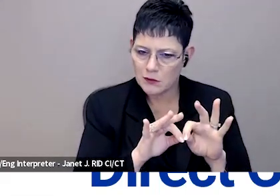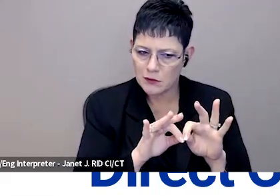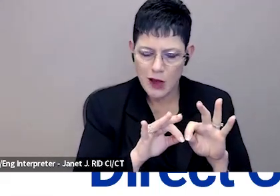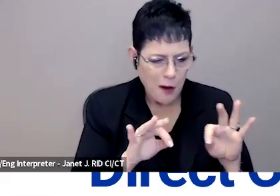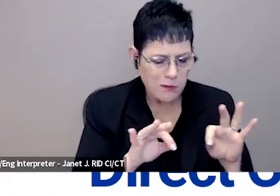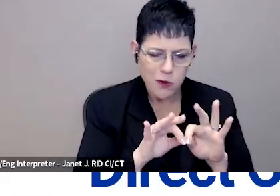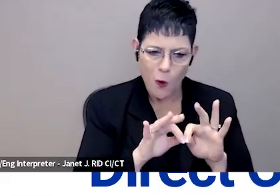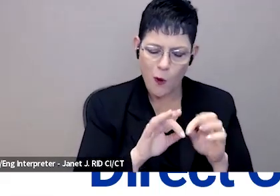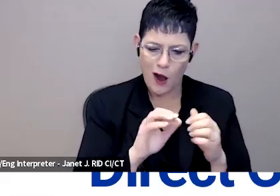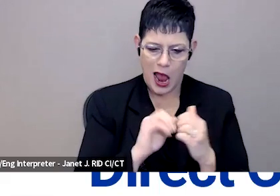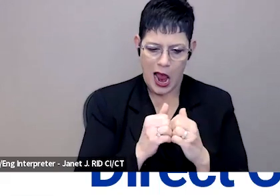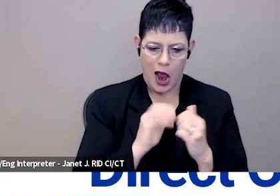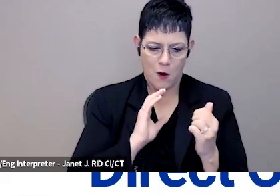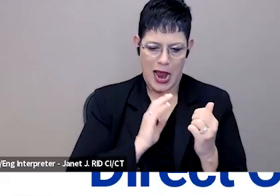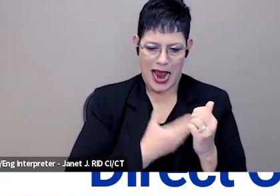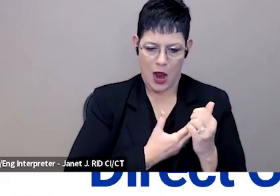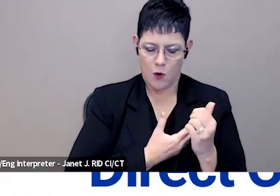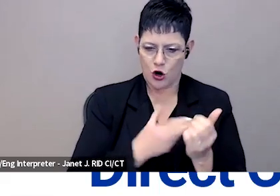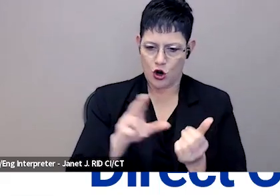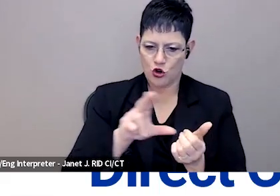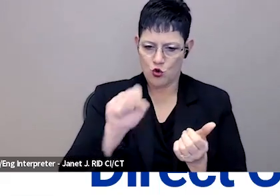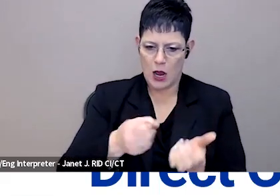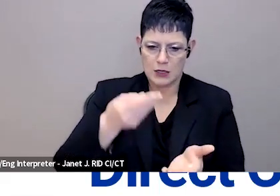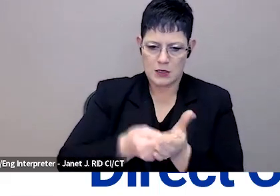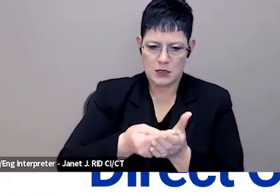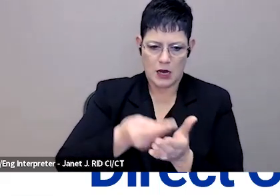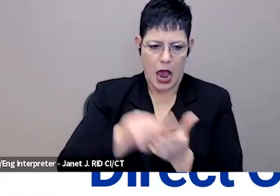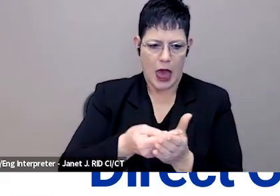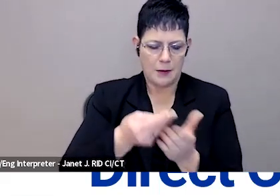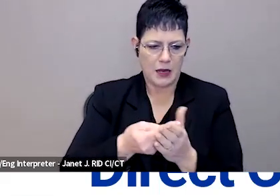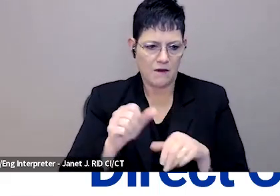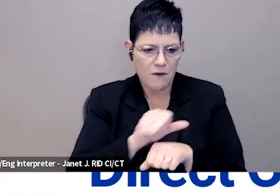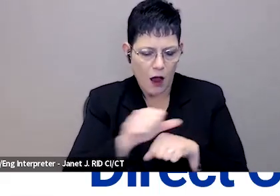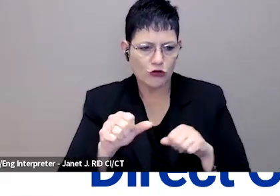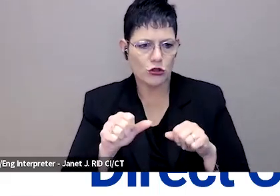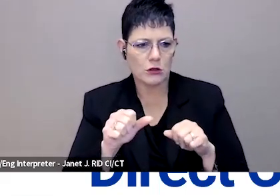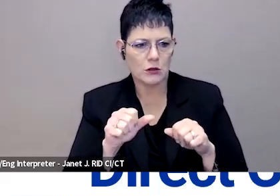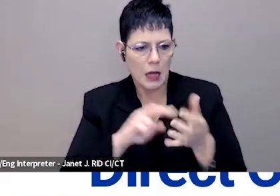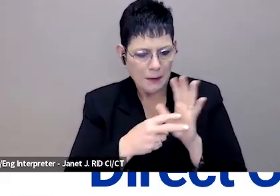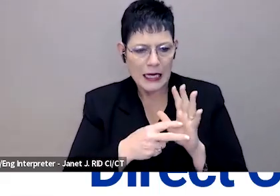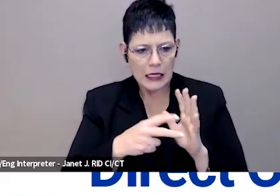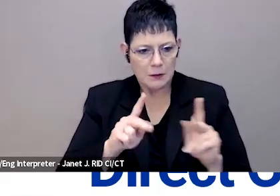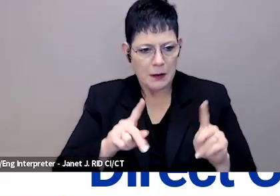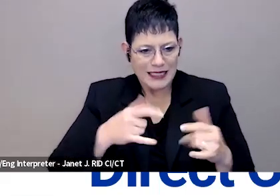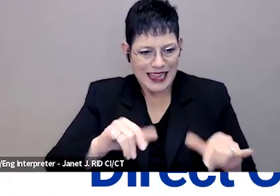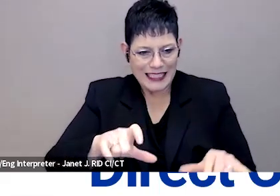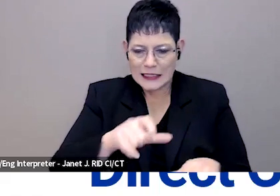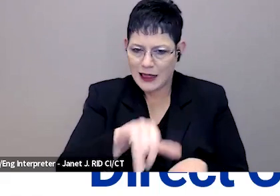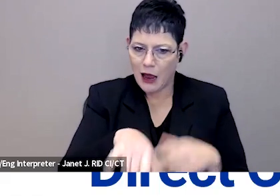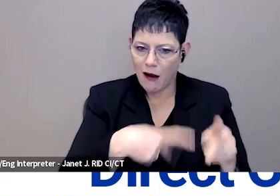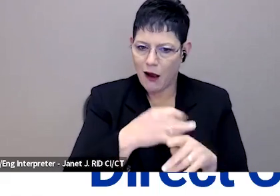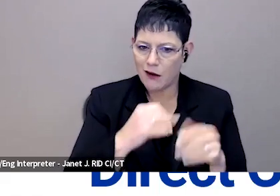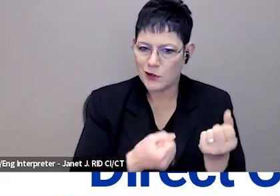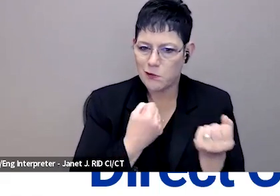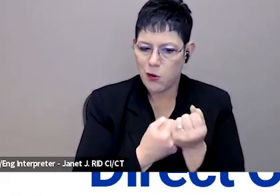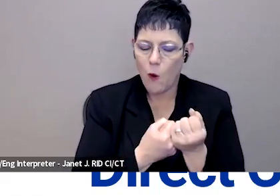in which the economy functions and the ways in which workers in this country need that type of support. We also know that